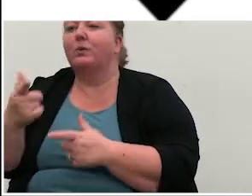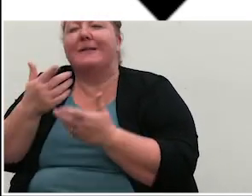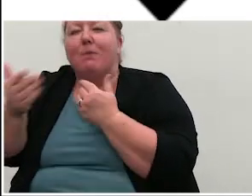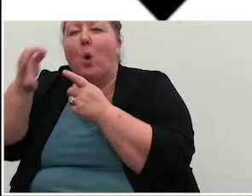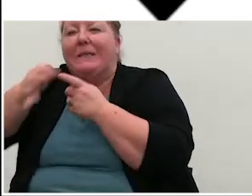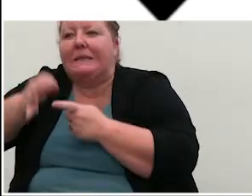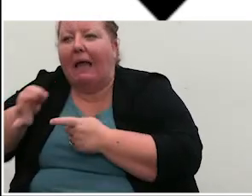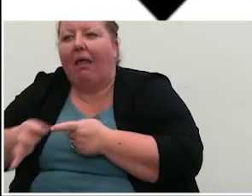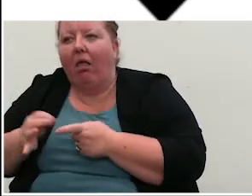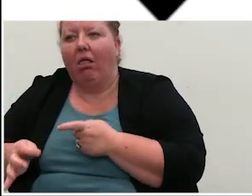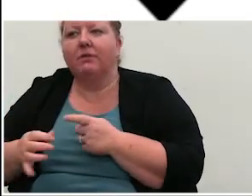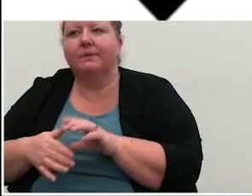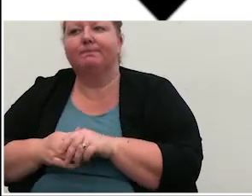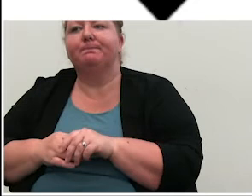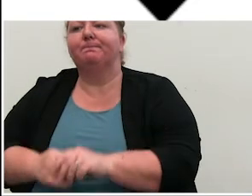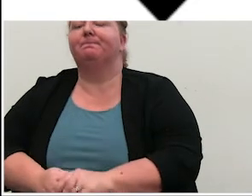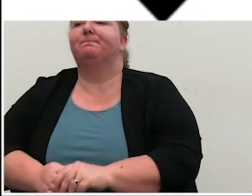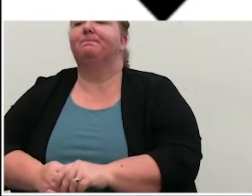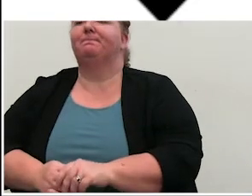than